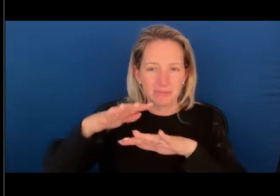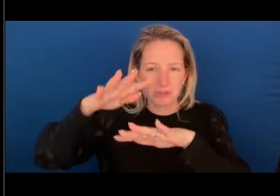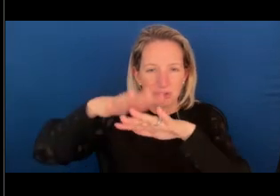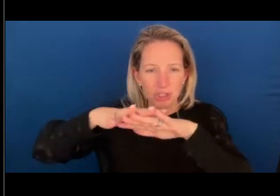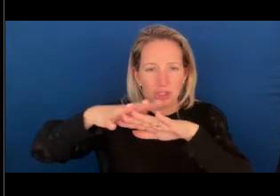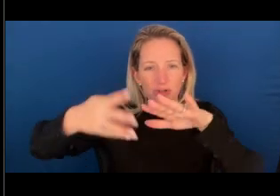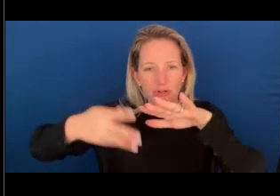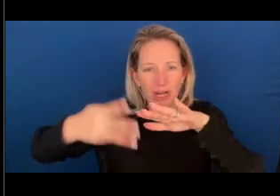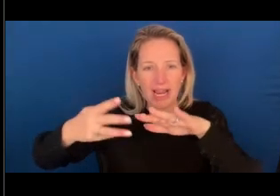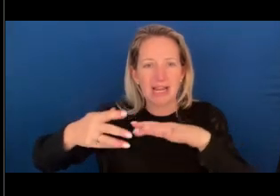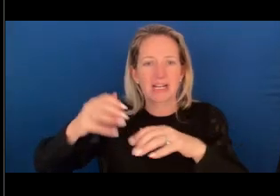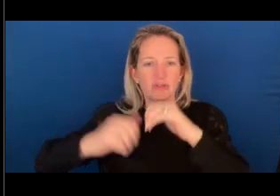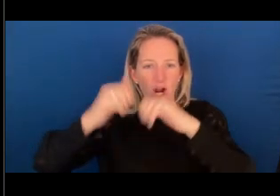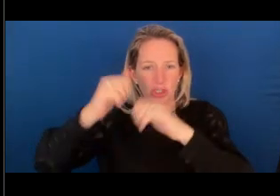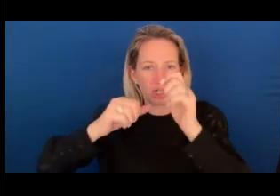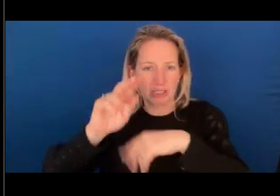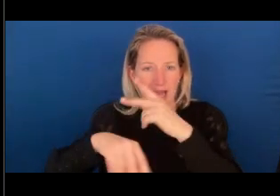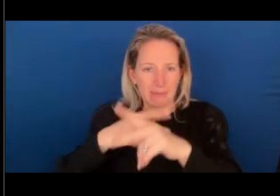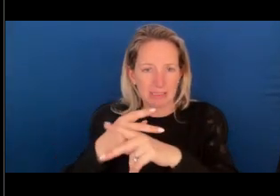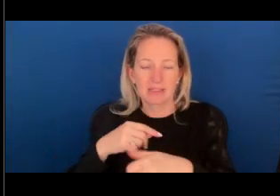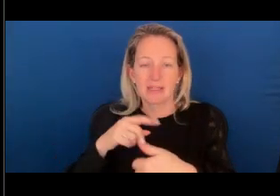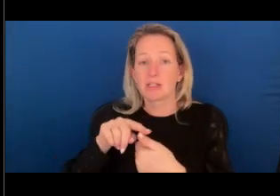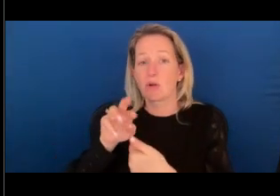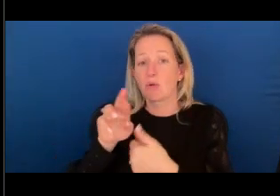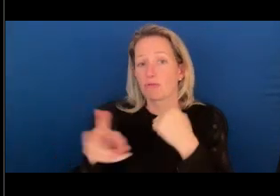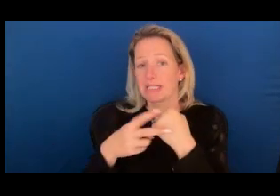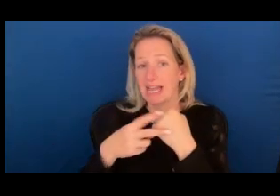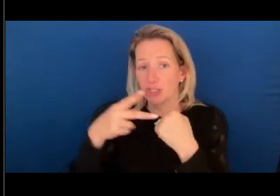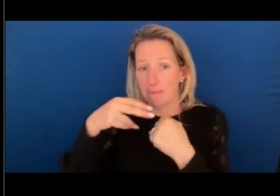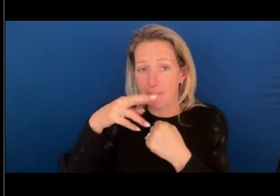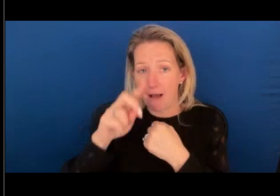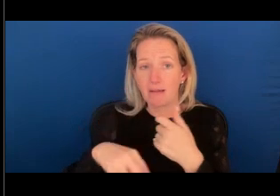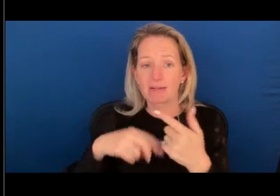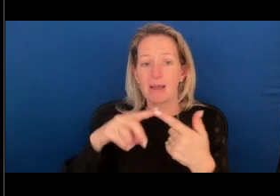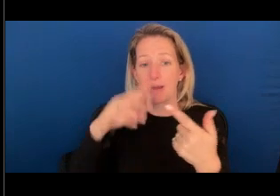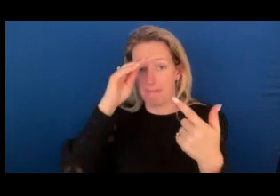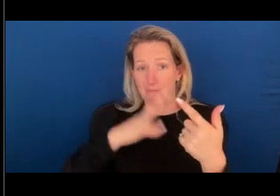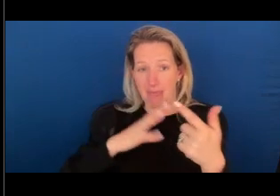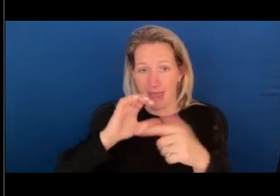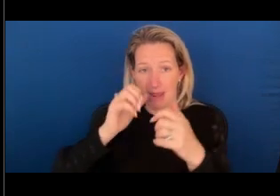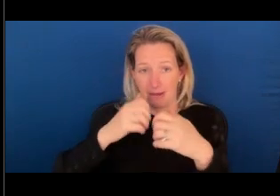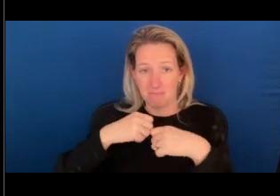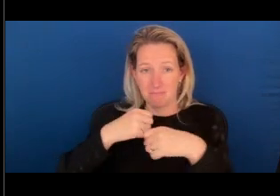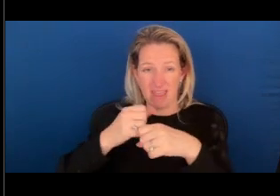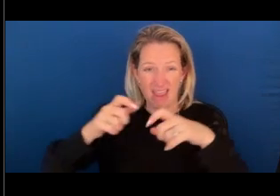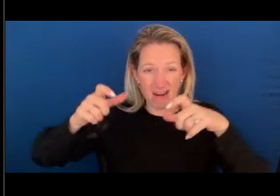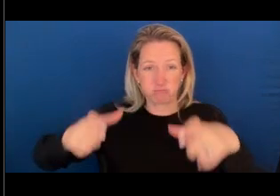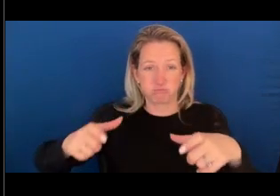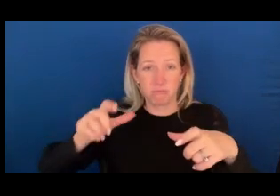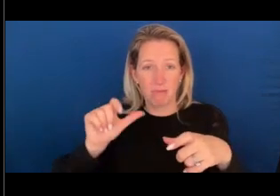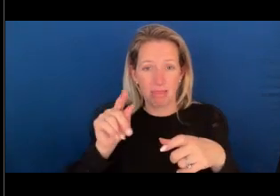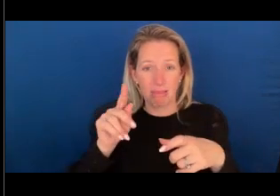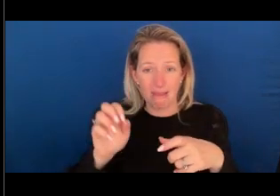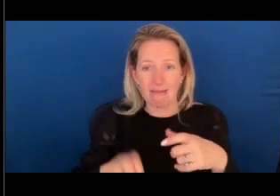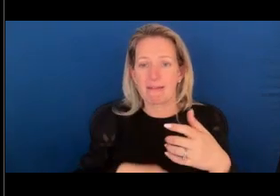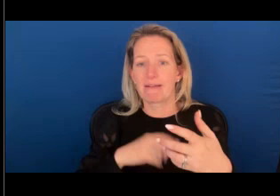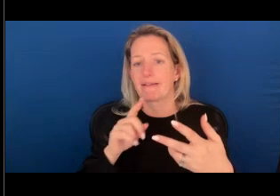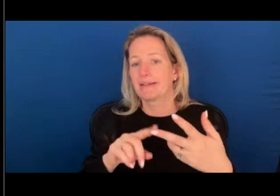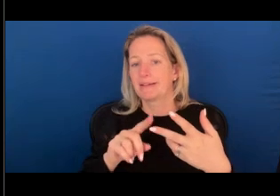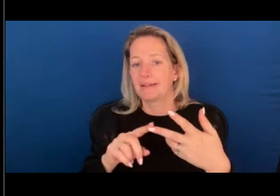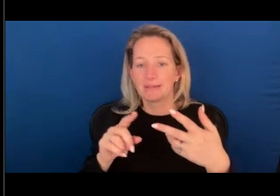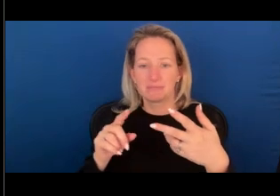So that includes a retention pond, man-made lake, constructed wetland, vegetated filter strip and wire